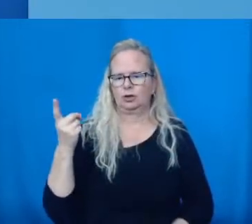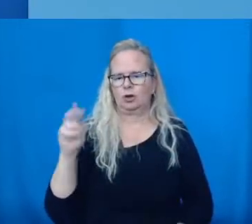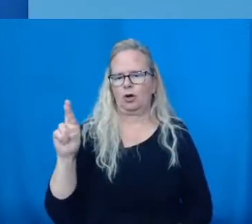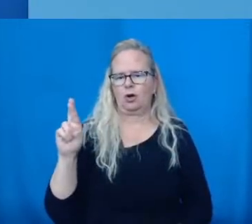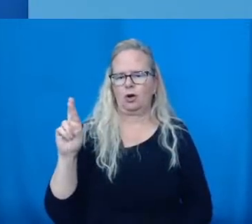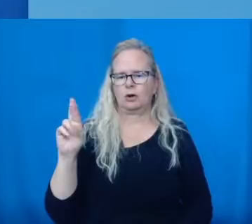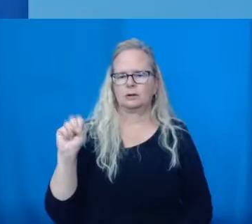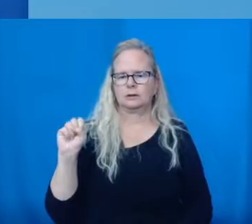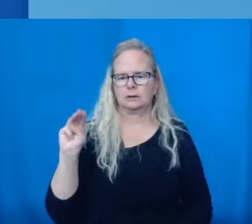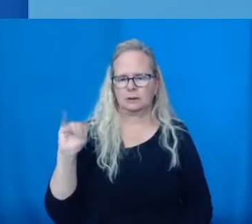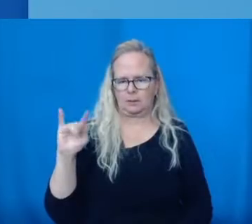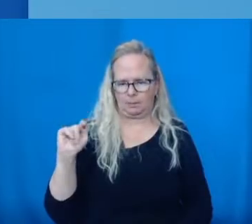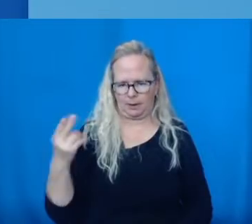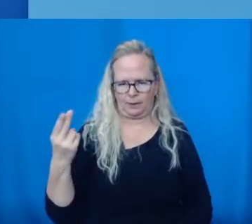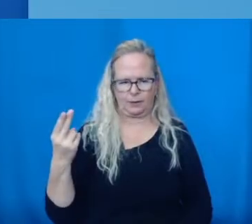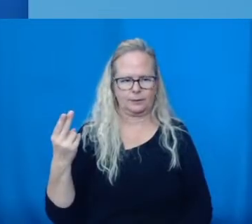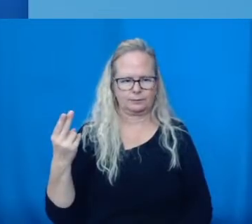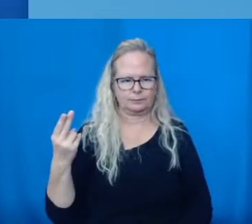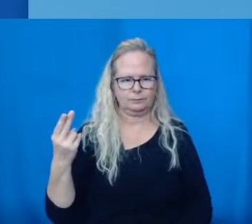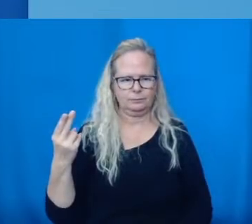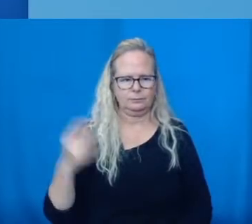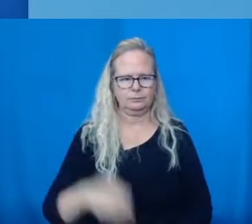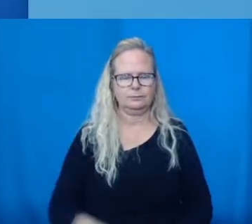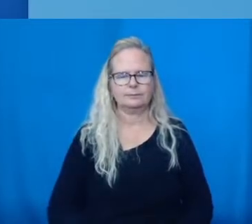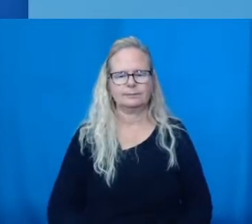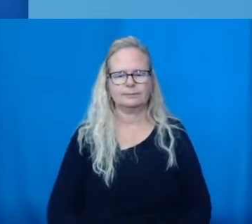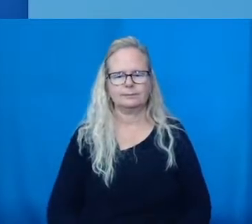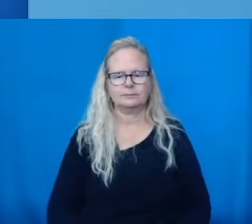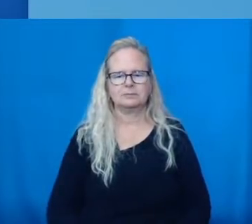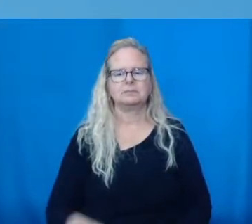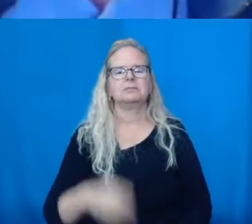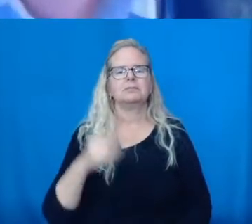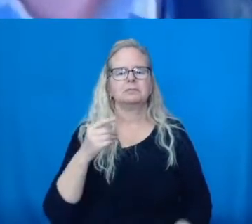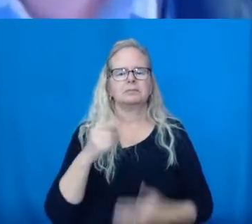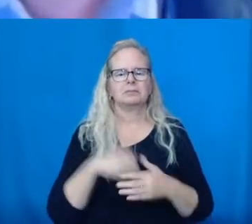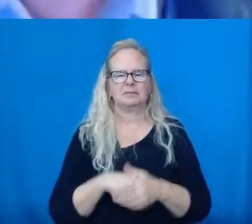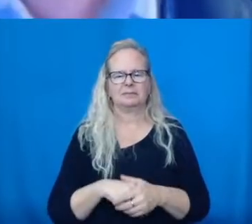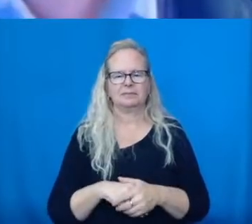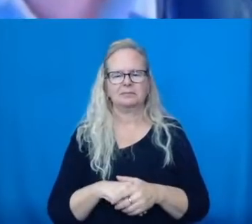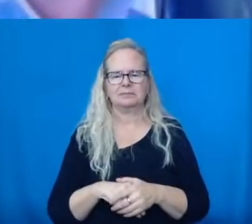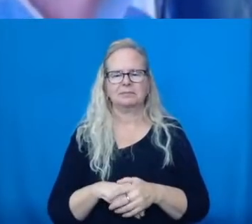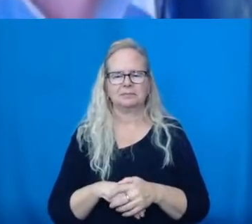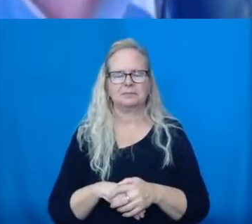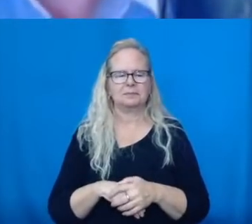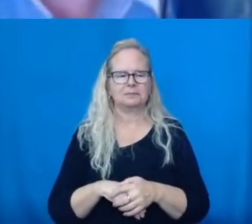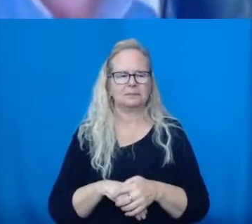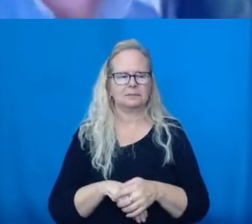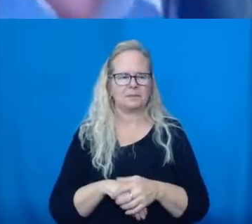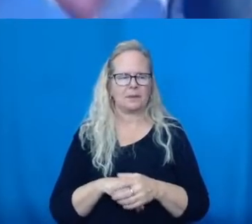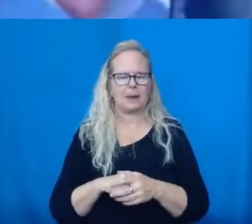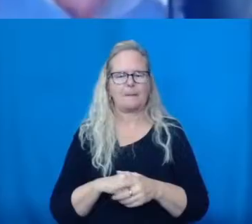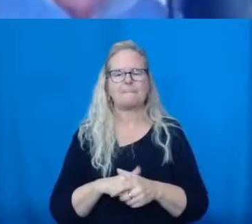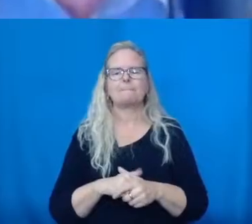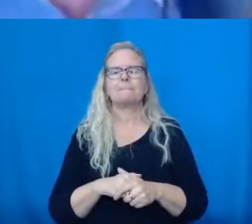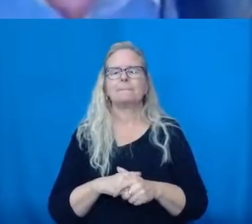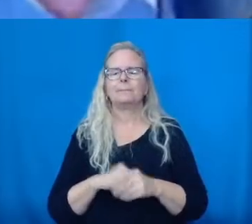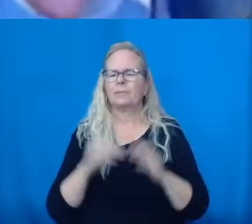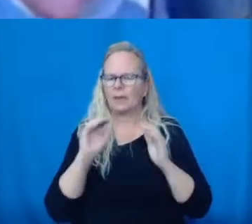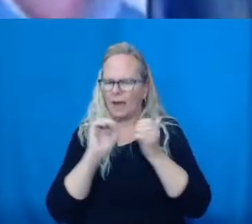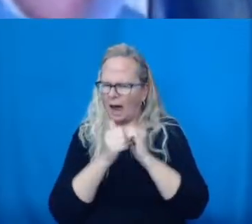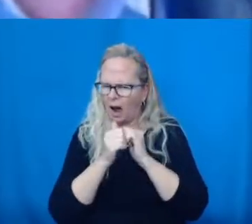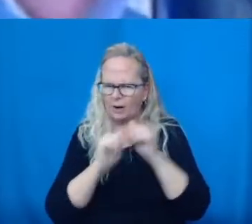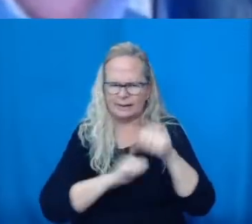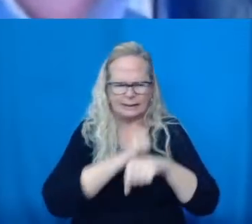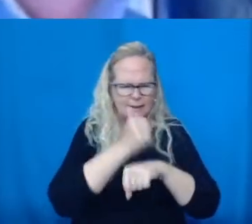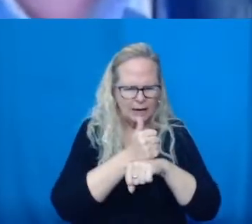to the conversation around how those standards are made, why those respirators vary from other